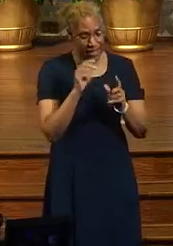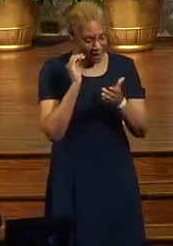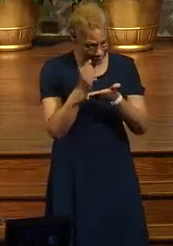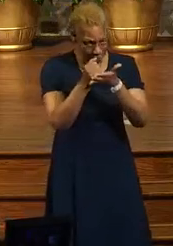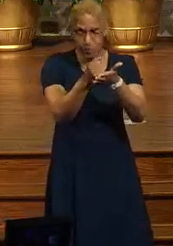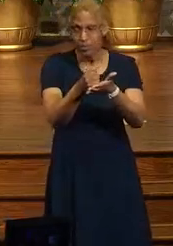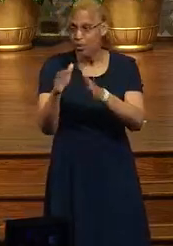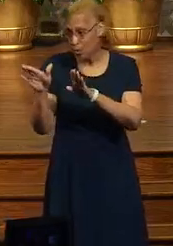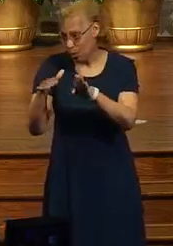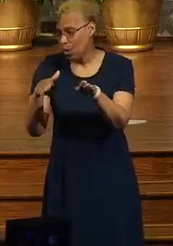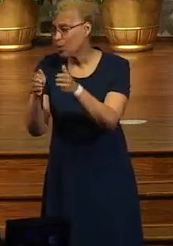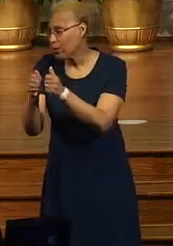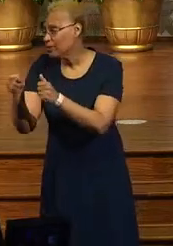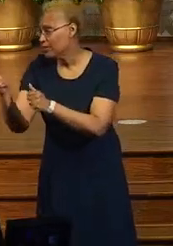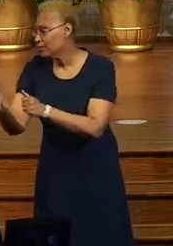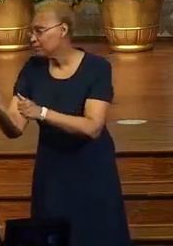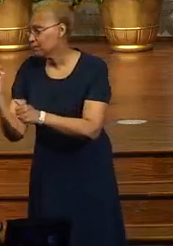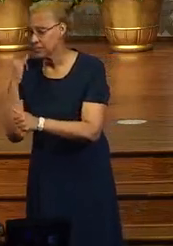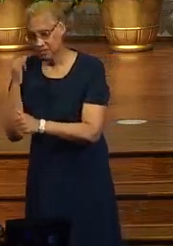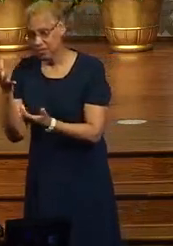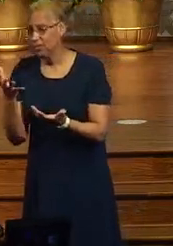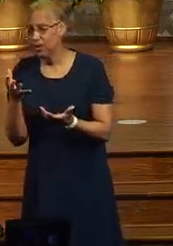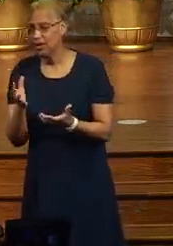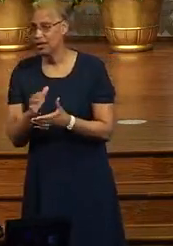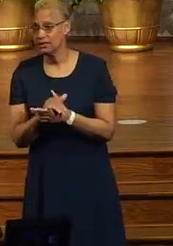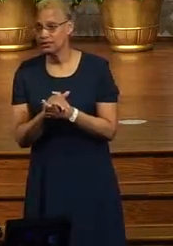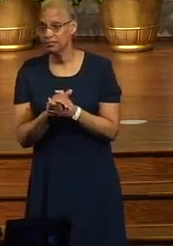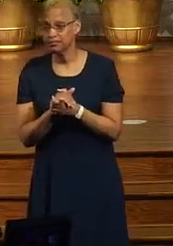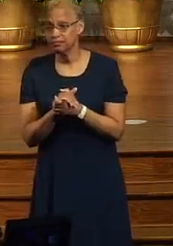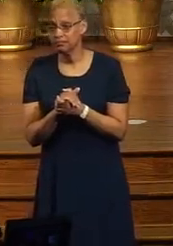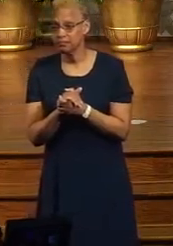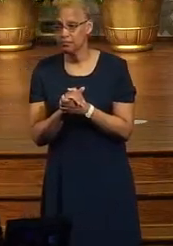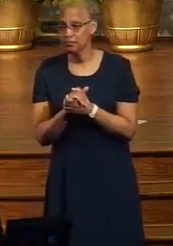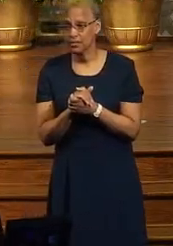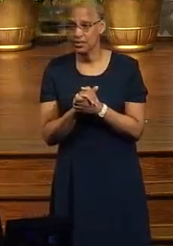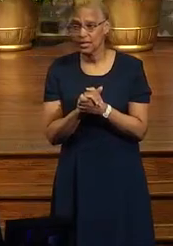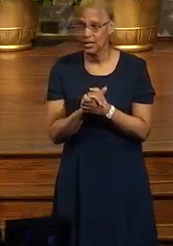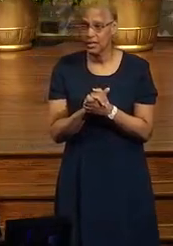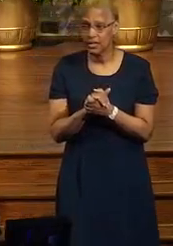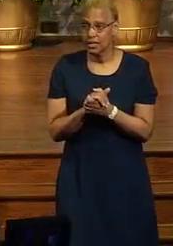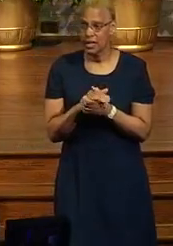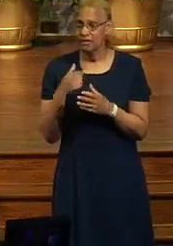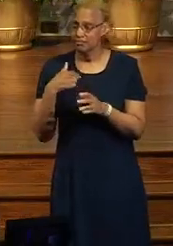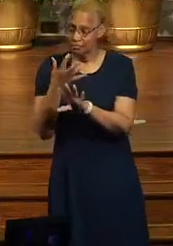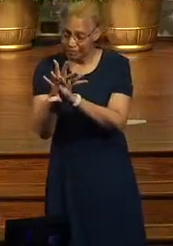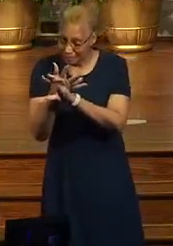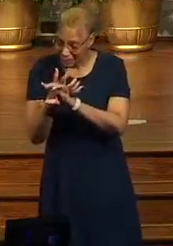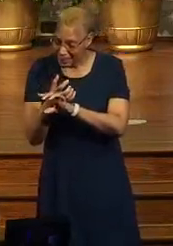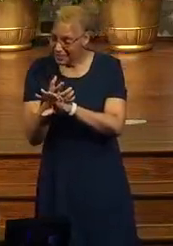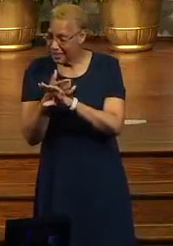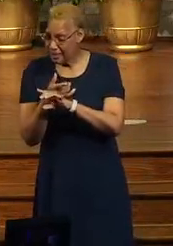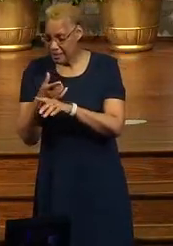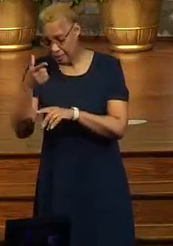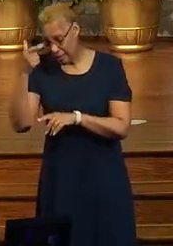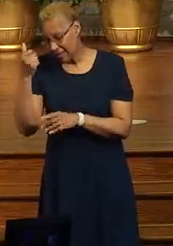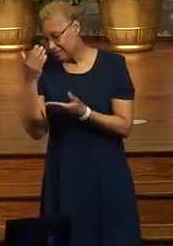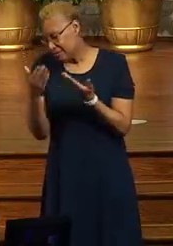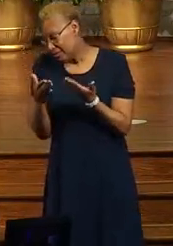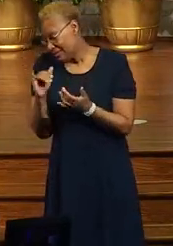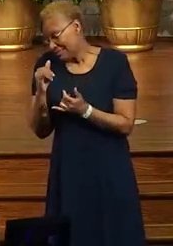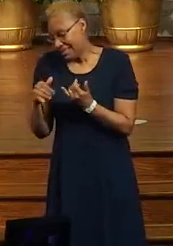aisle. Anyone. I'm pleading, because this may be the last sermon you ever hear.